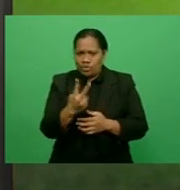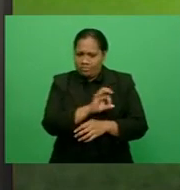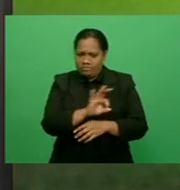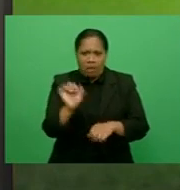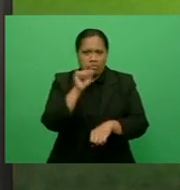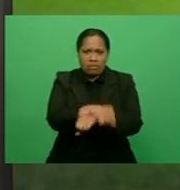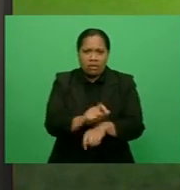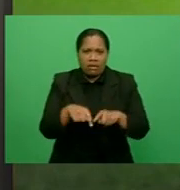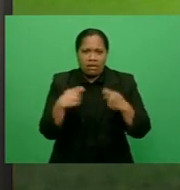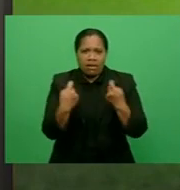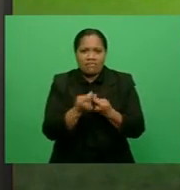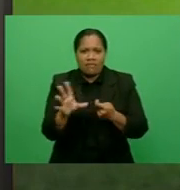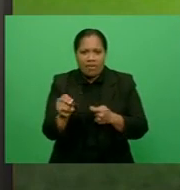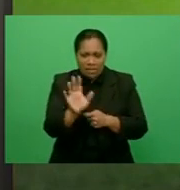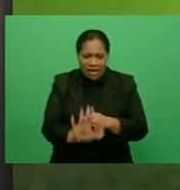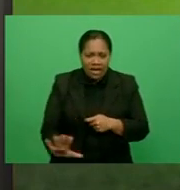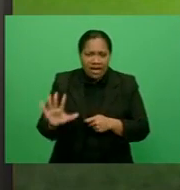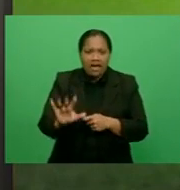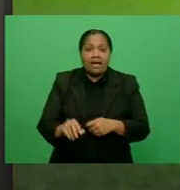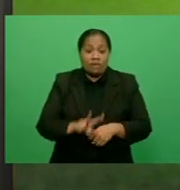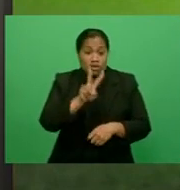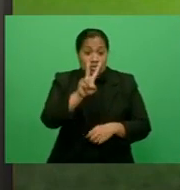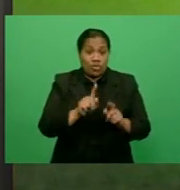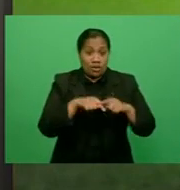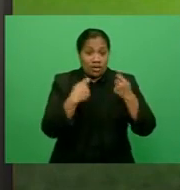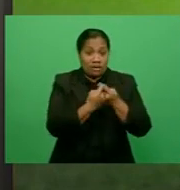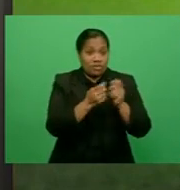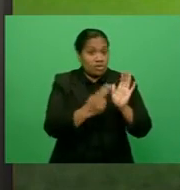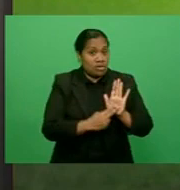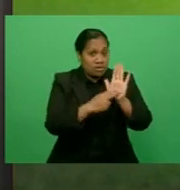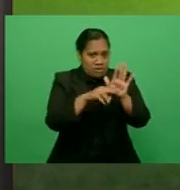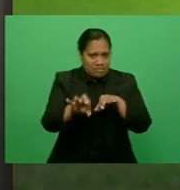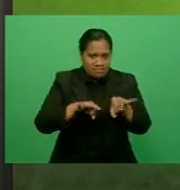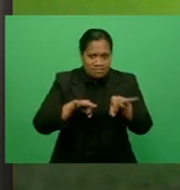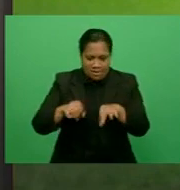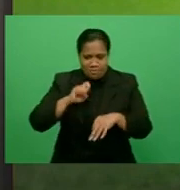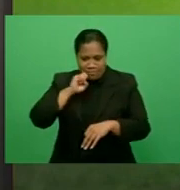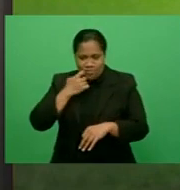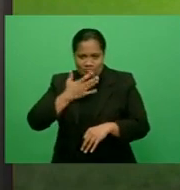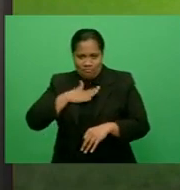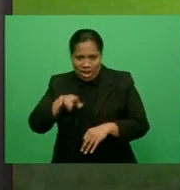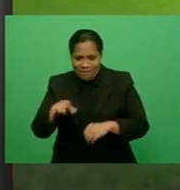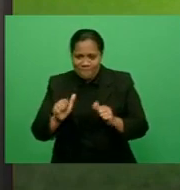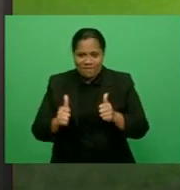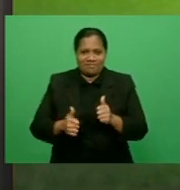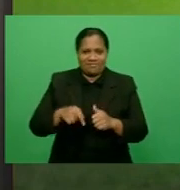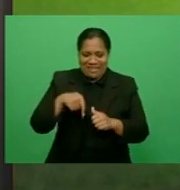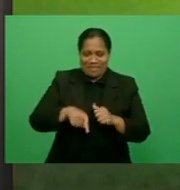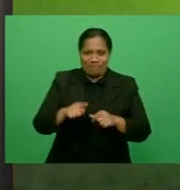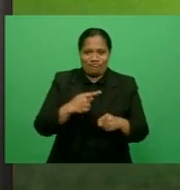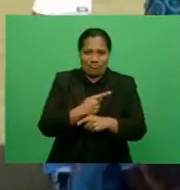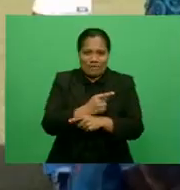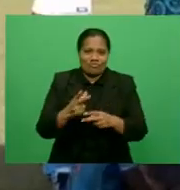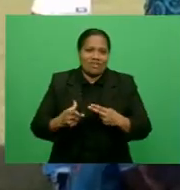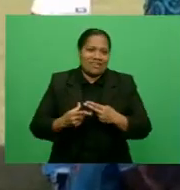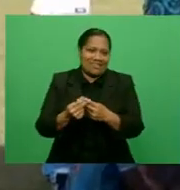divisions. However, two teams from the north have plans to finish on a high this week. Akwila Dhamma with more.